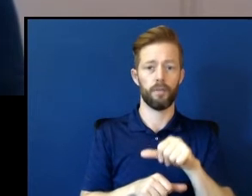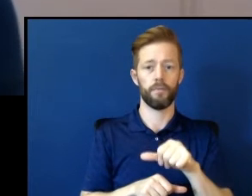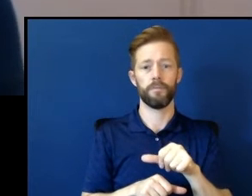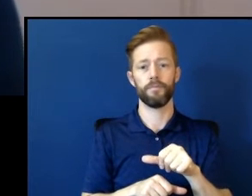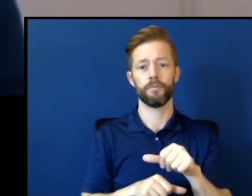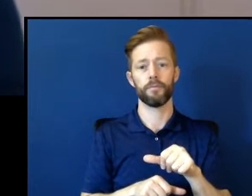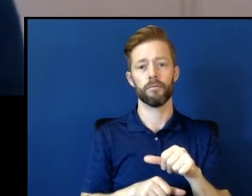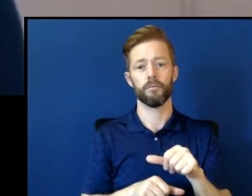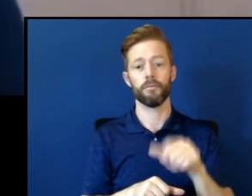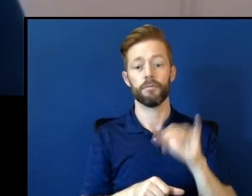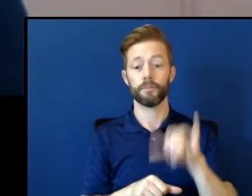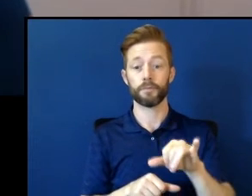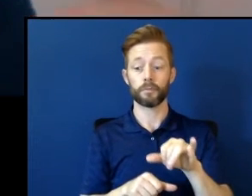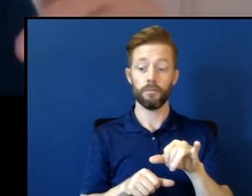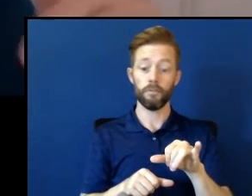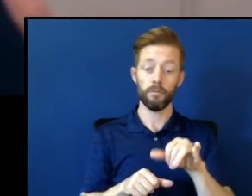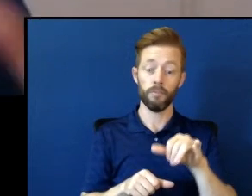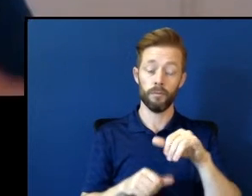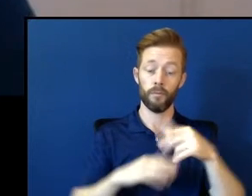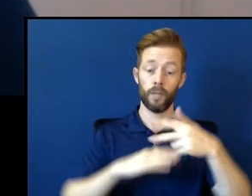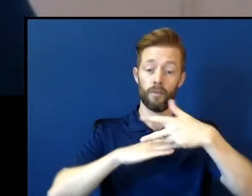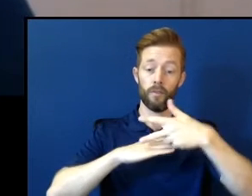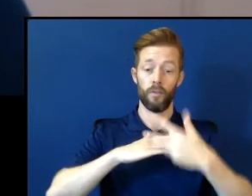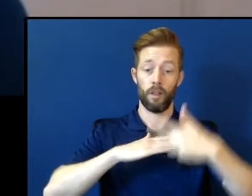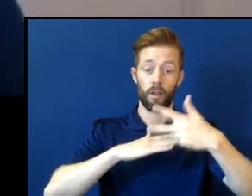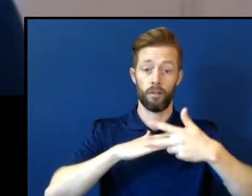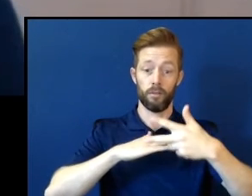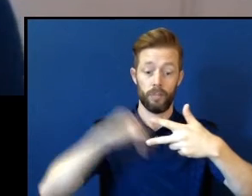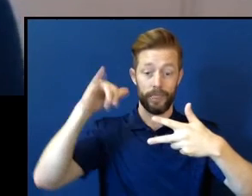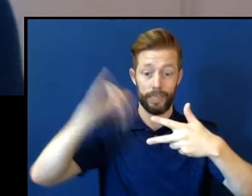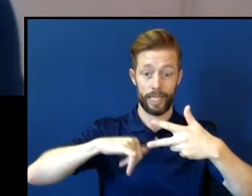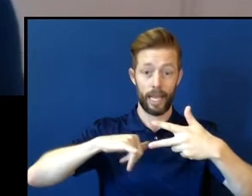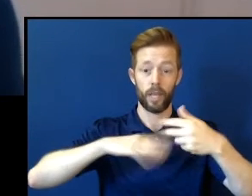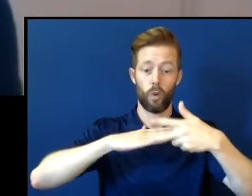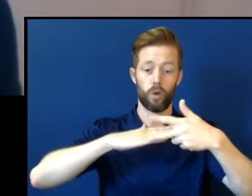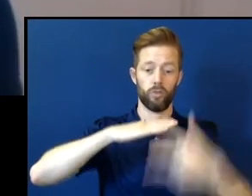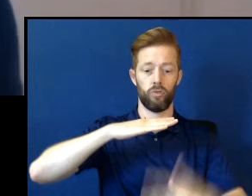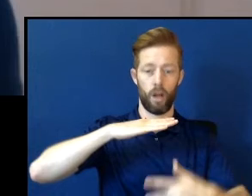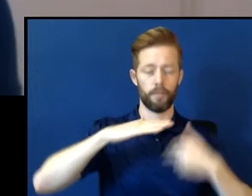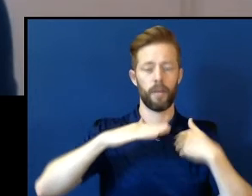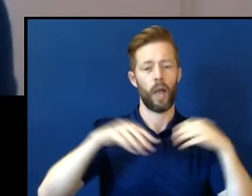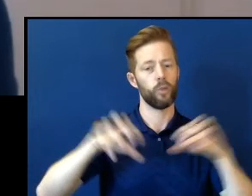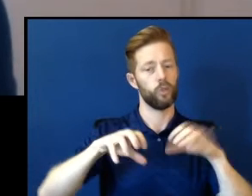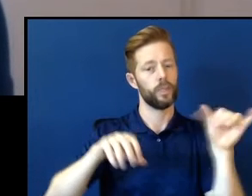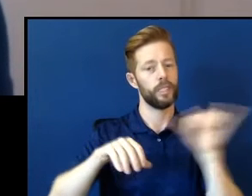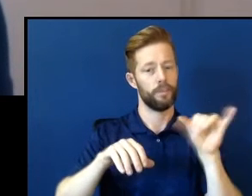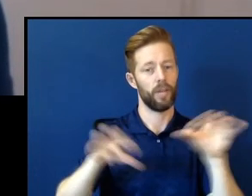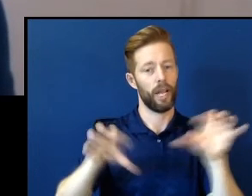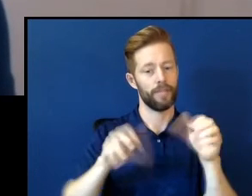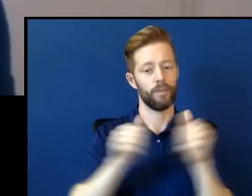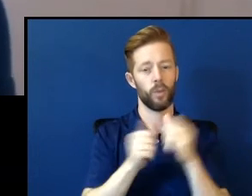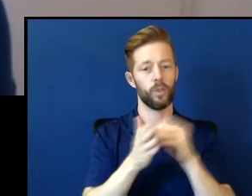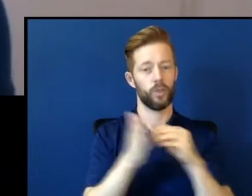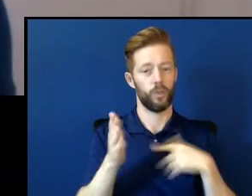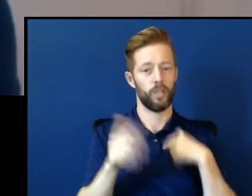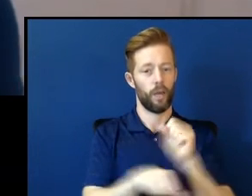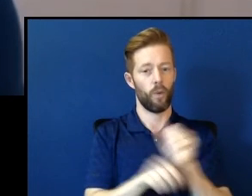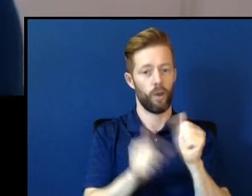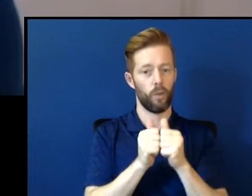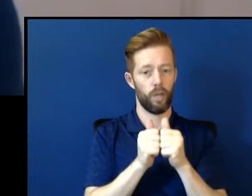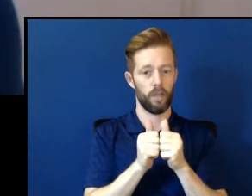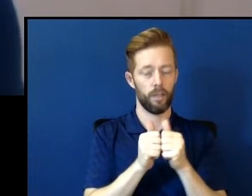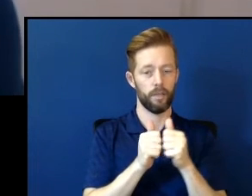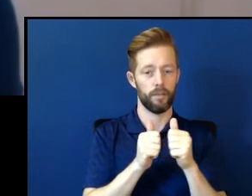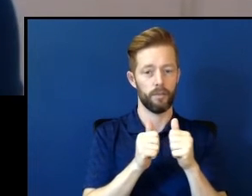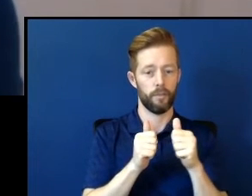other, does it stay up? Does it drop down? I'm doing a similar activity with students that I